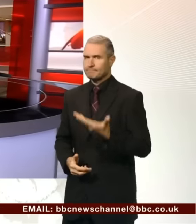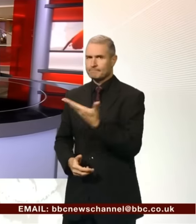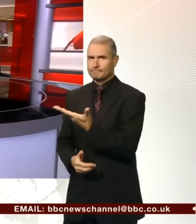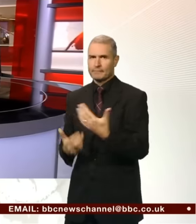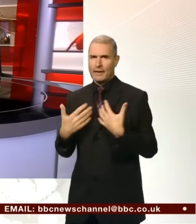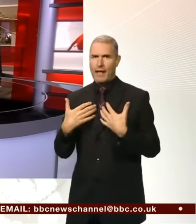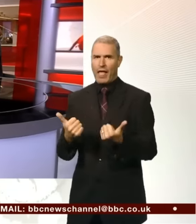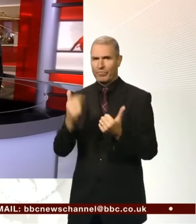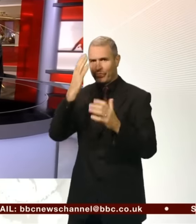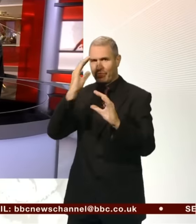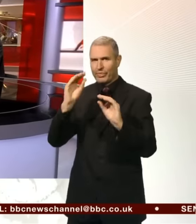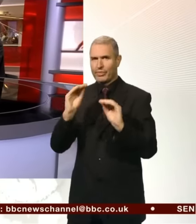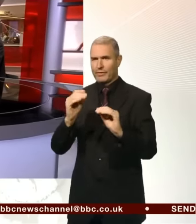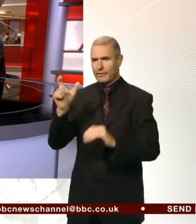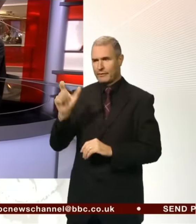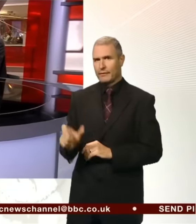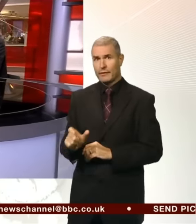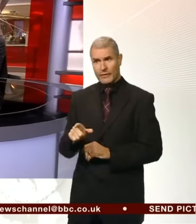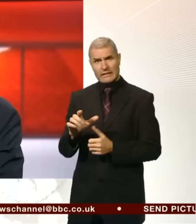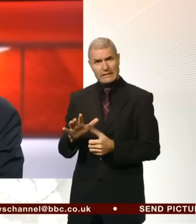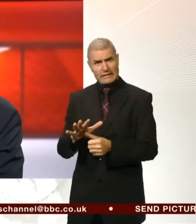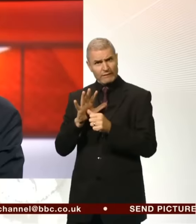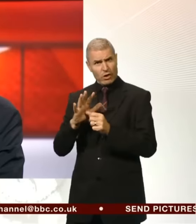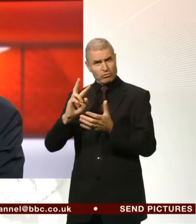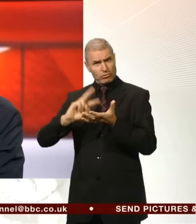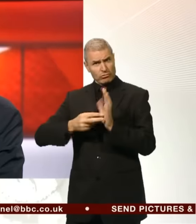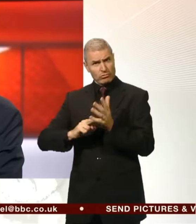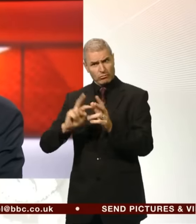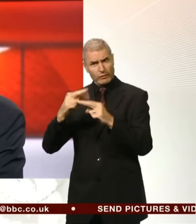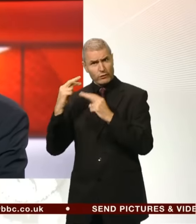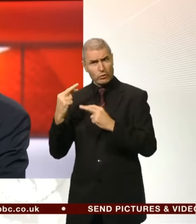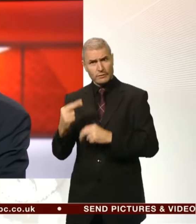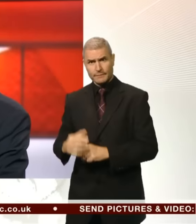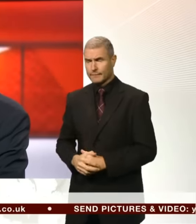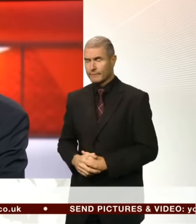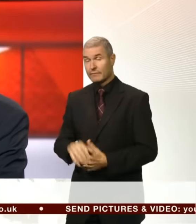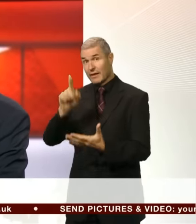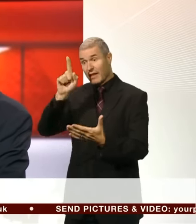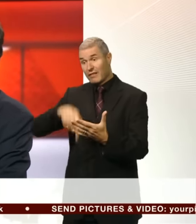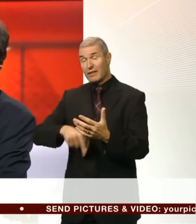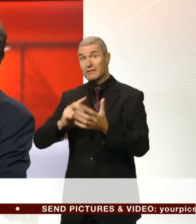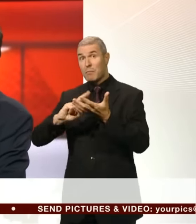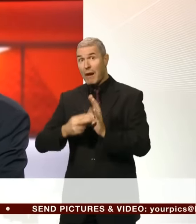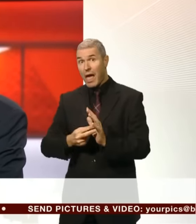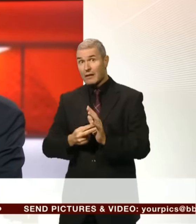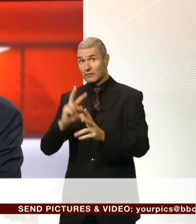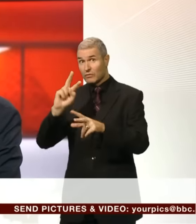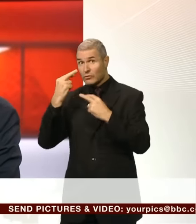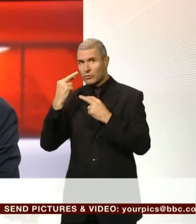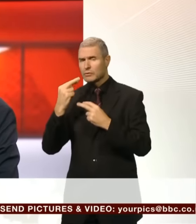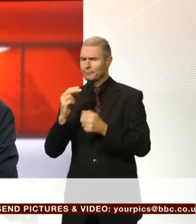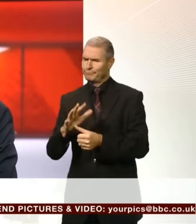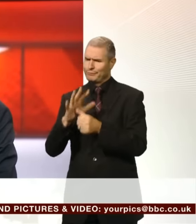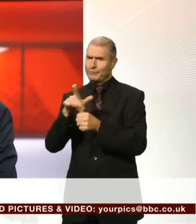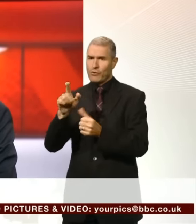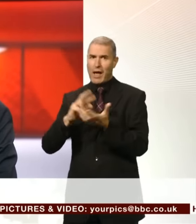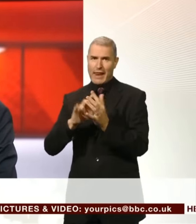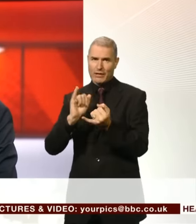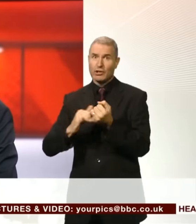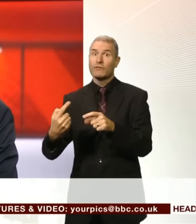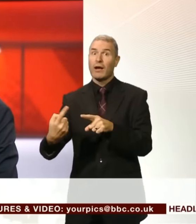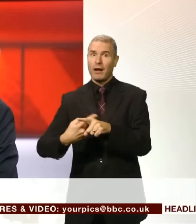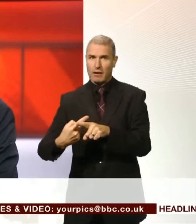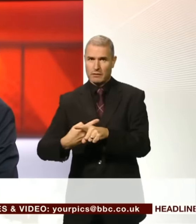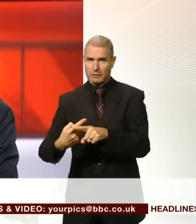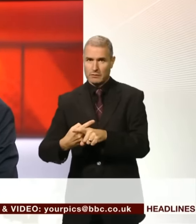me now. So what's the significance of this? Well, Simon, these plans are highly significant for the NHS in England. They're all